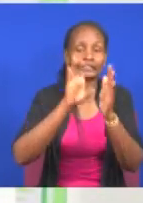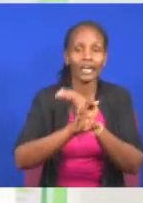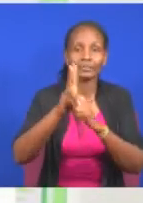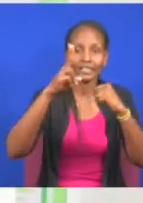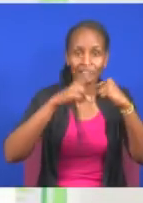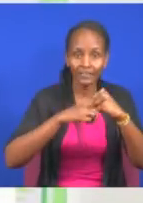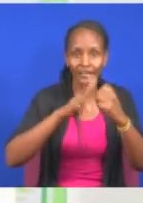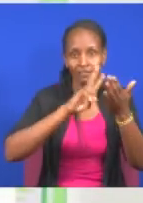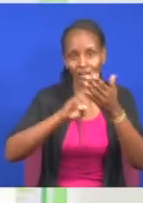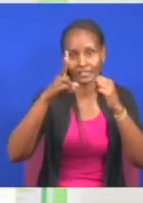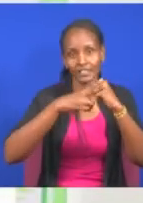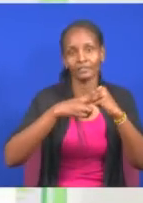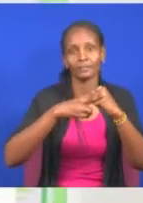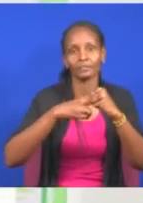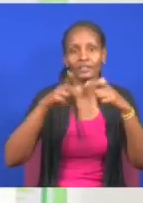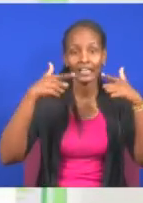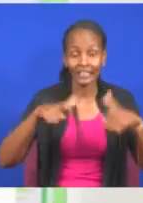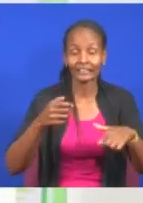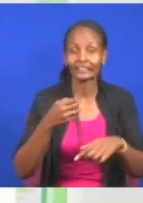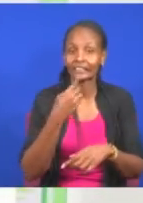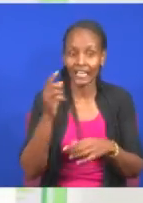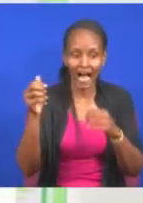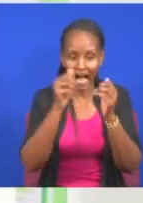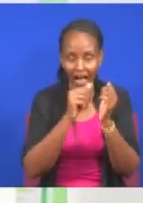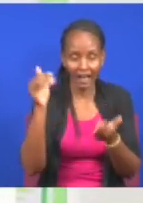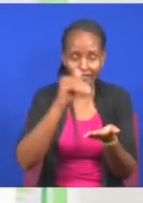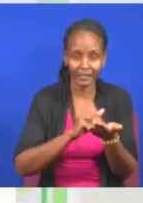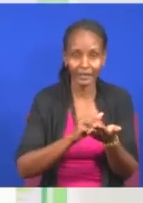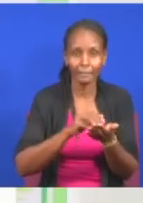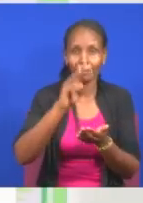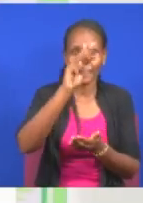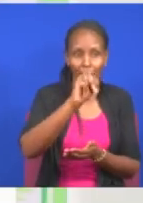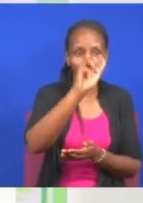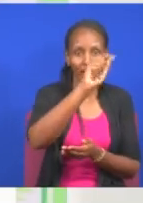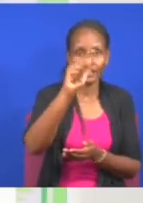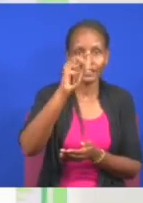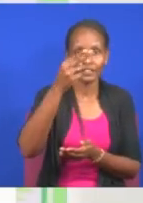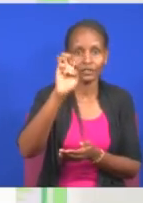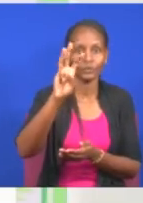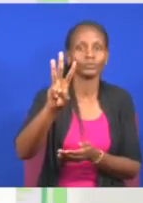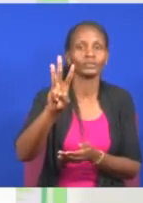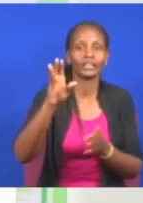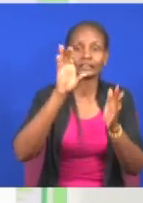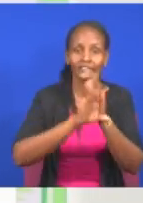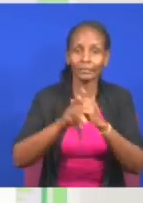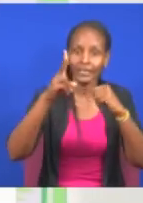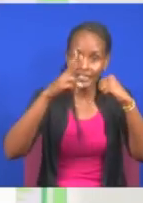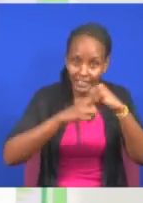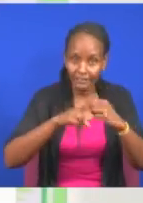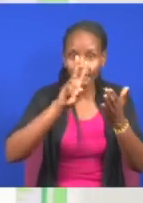verse 7. Let's say it again. Matthew chapter 7, verse.